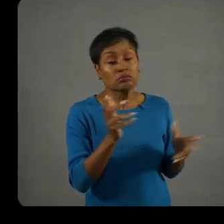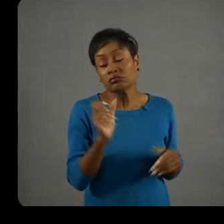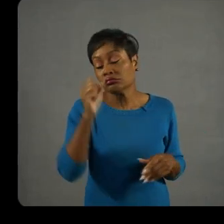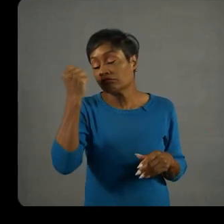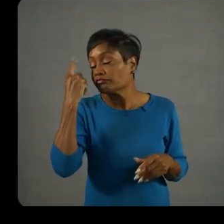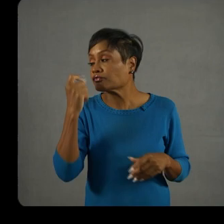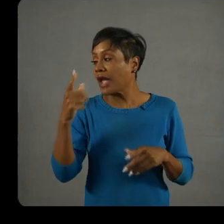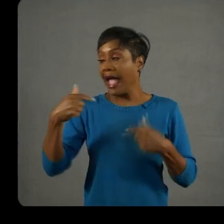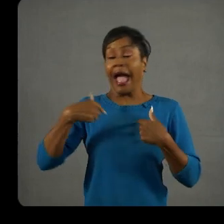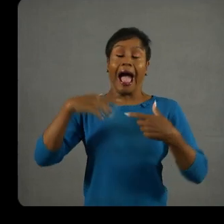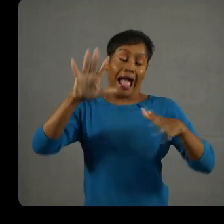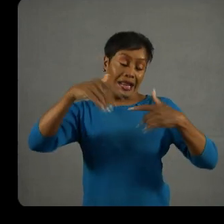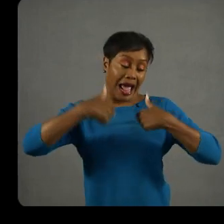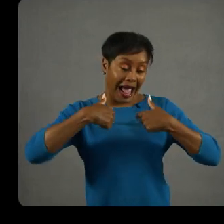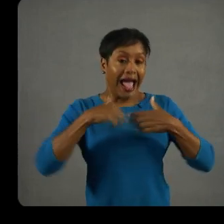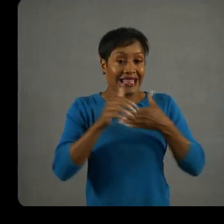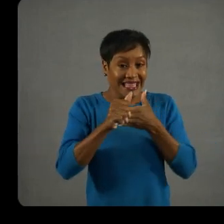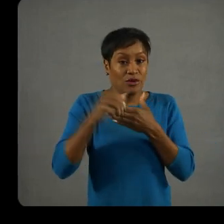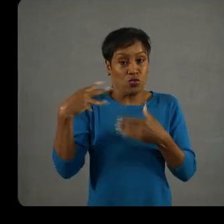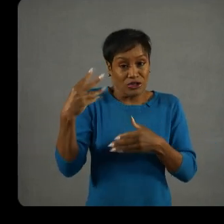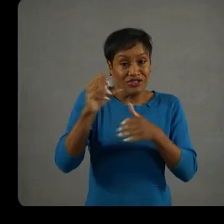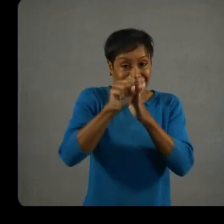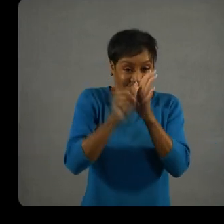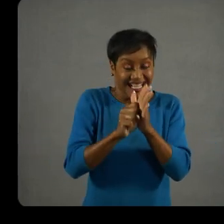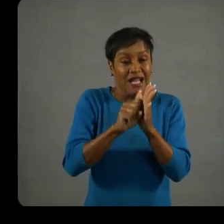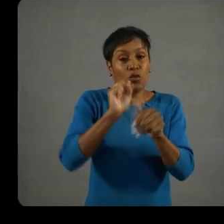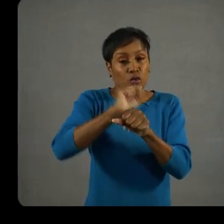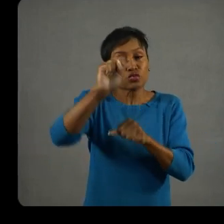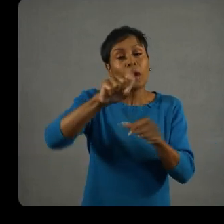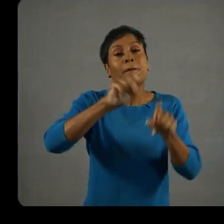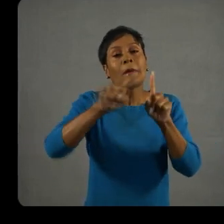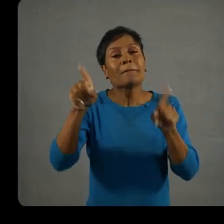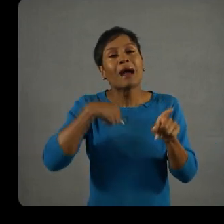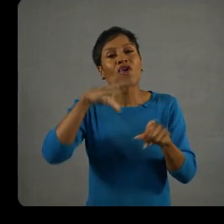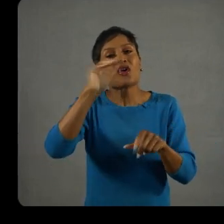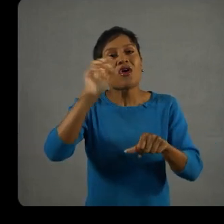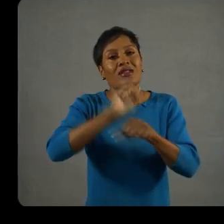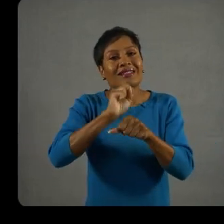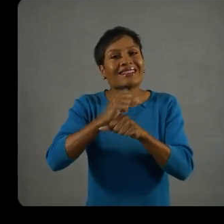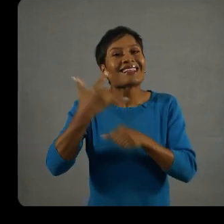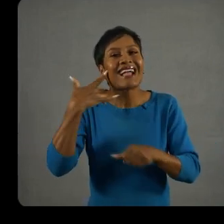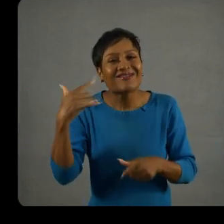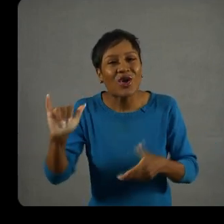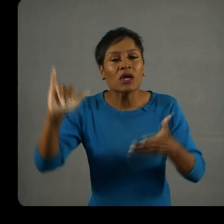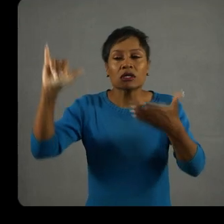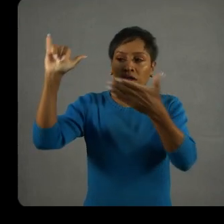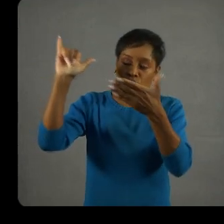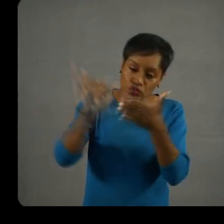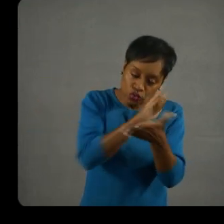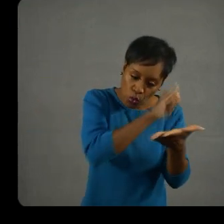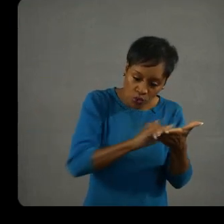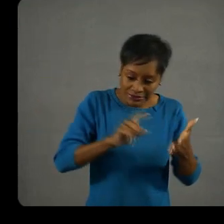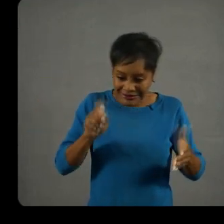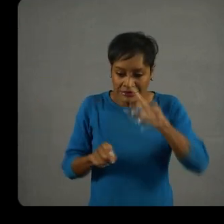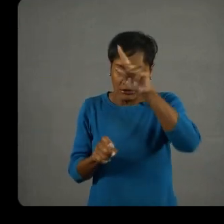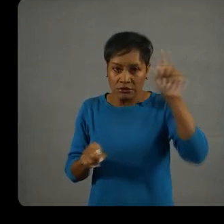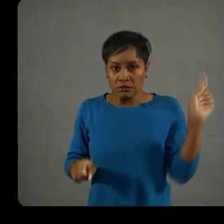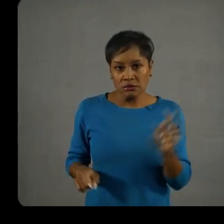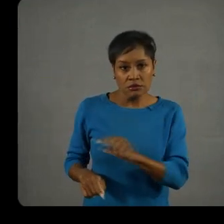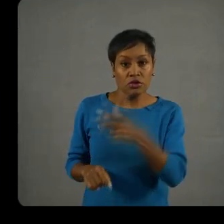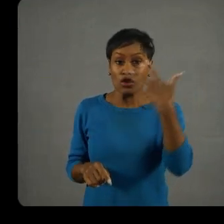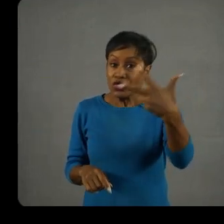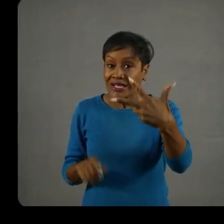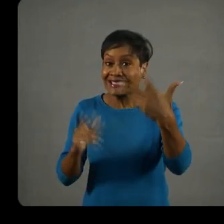lead the work in Washington State, I also have colleagues who lead the work in California, New York, and Texas. So all of the 3 different